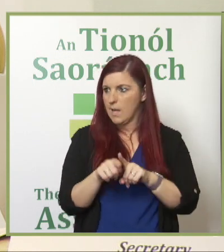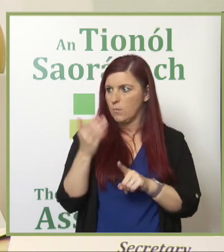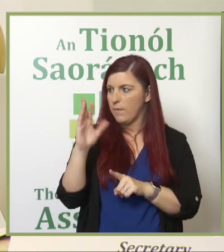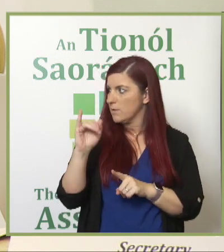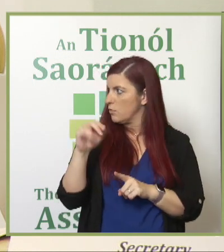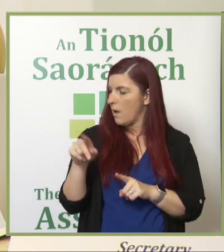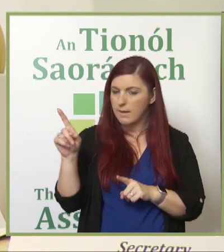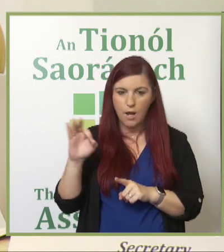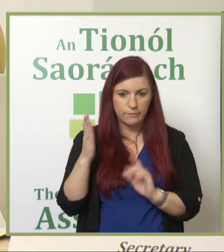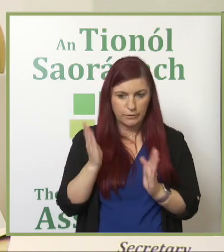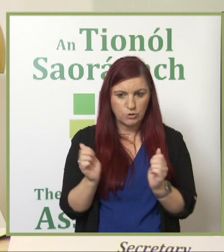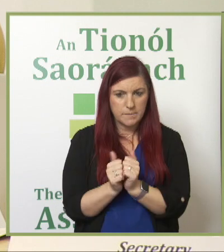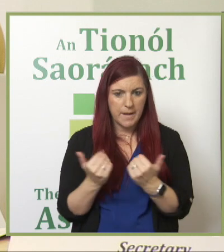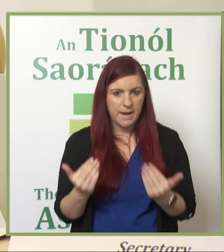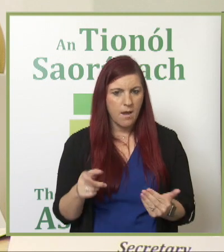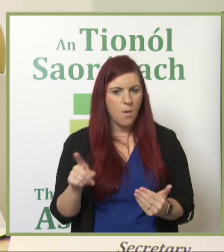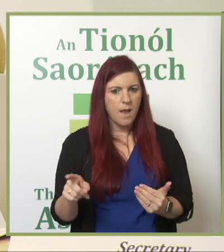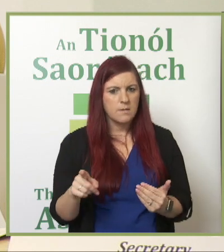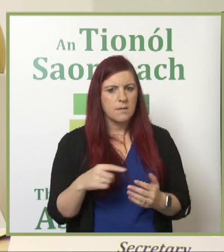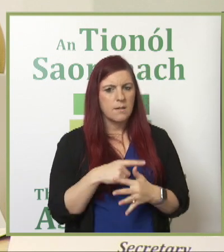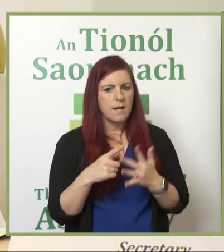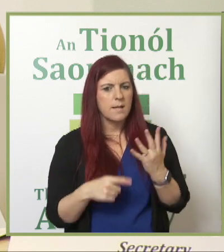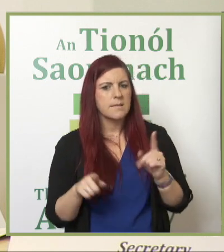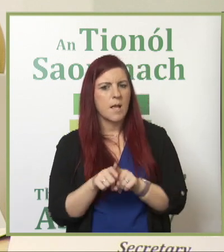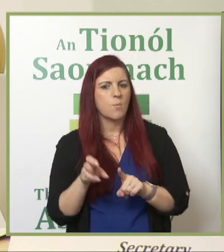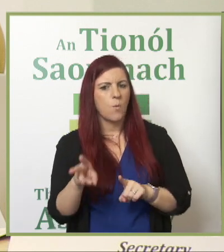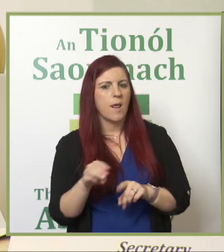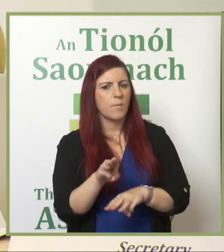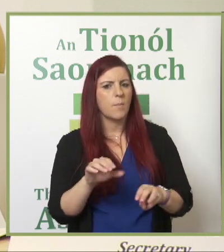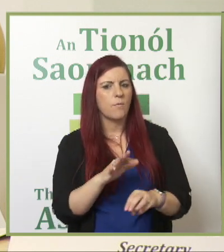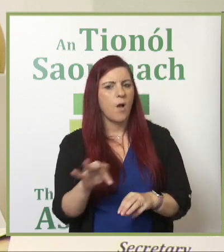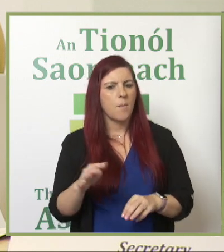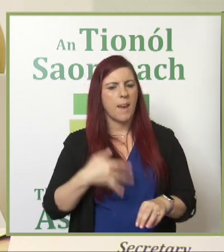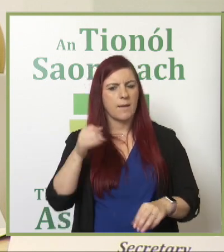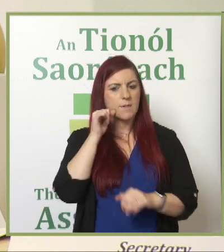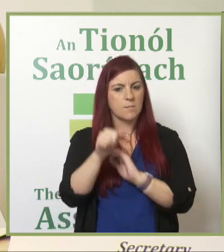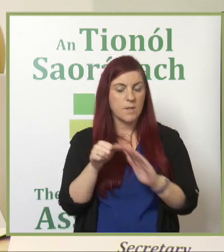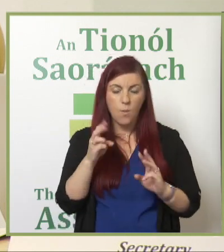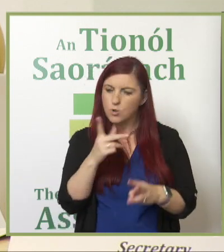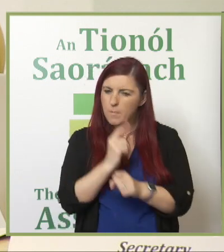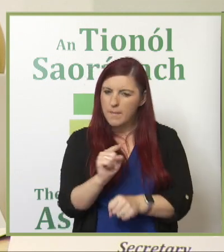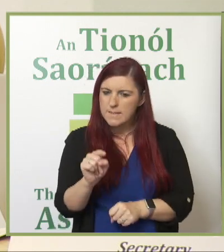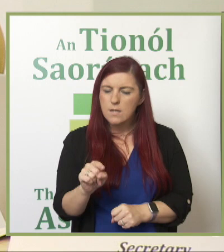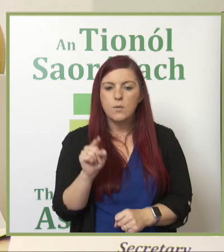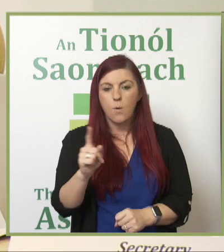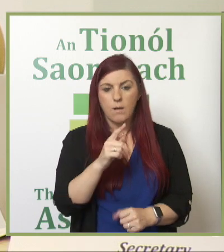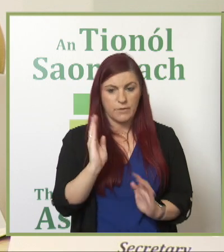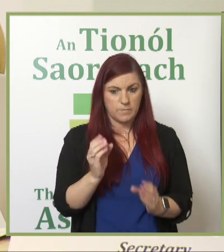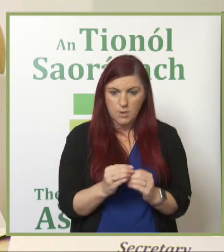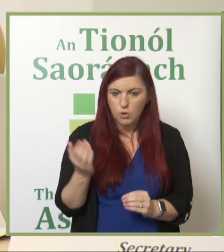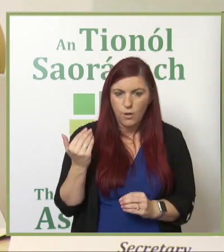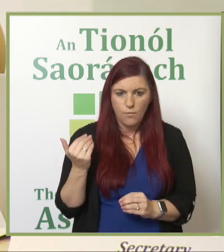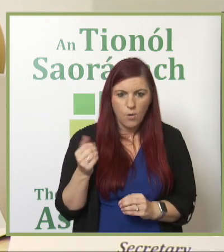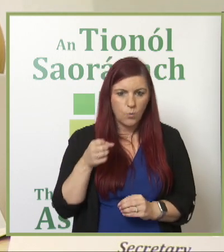and equally a person from the Lived Experience Group. So just let me talk about the Lived Experience Group. I said at the start that we were very anxious to bring through all